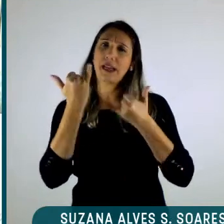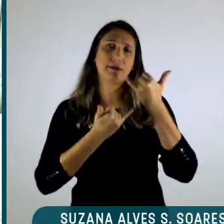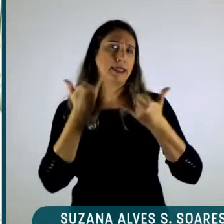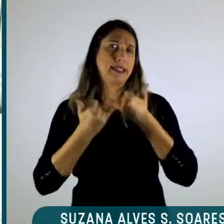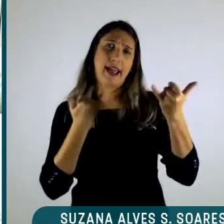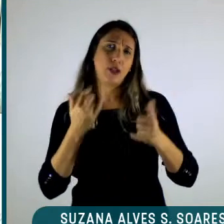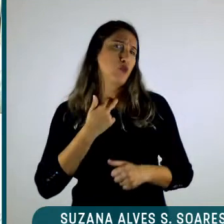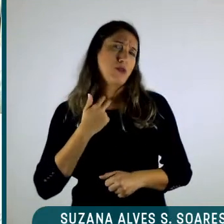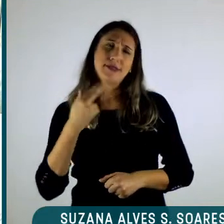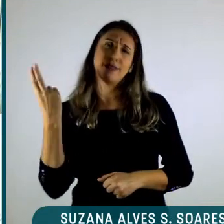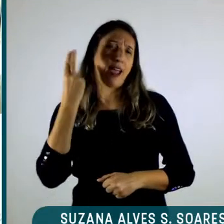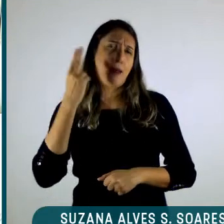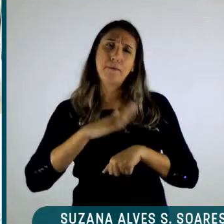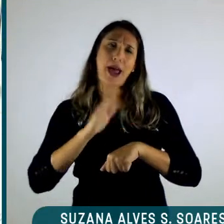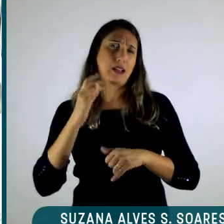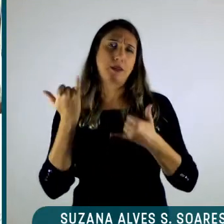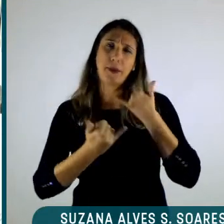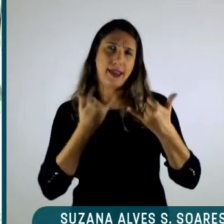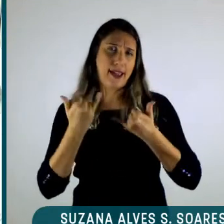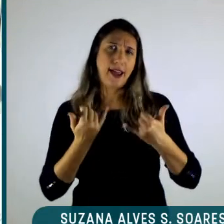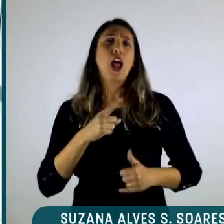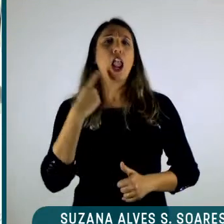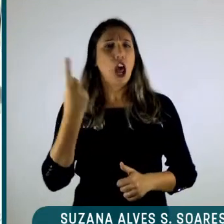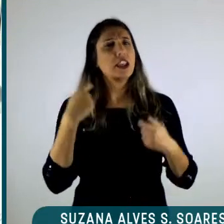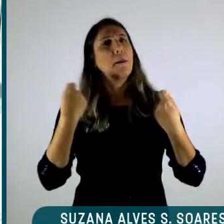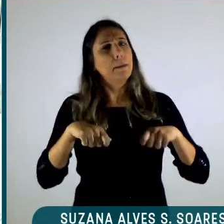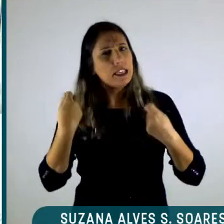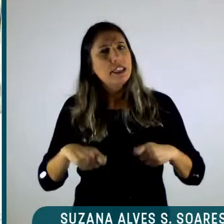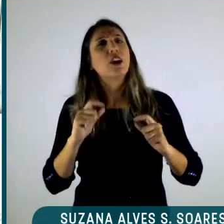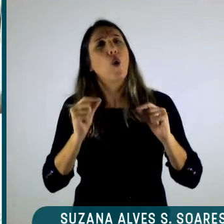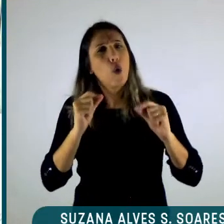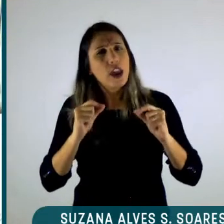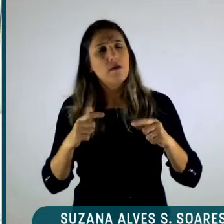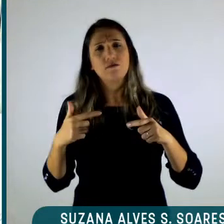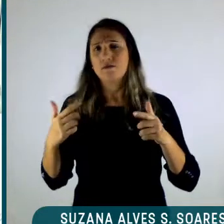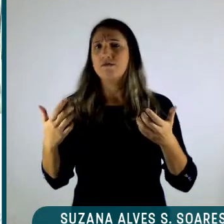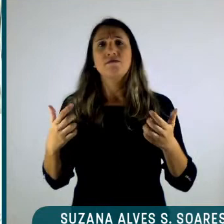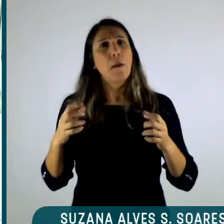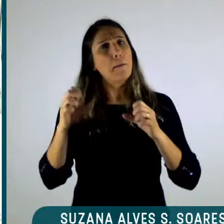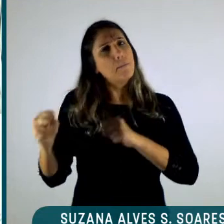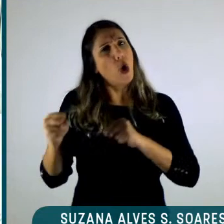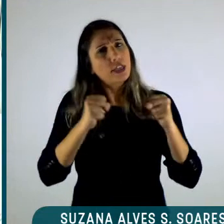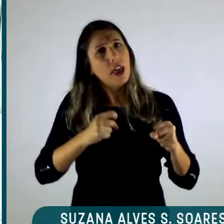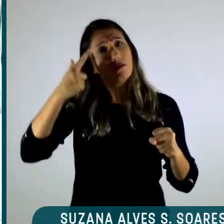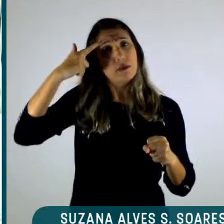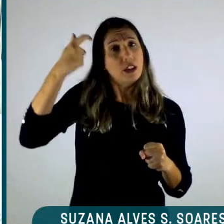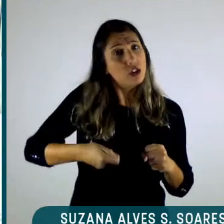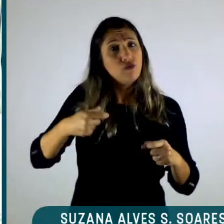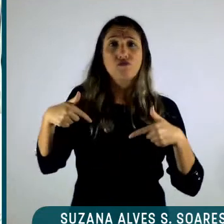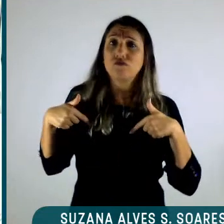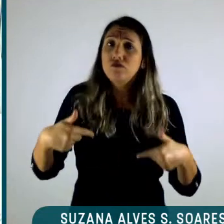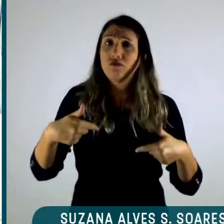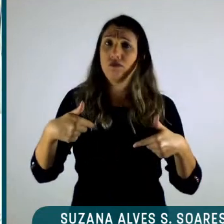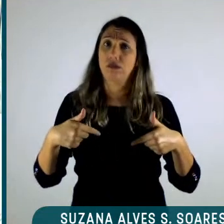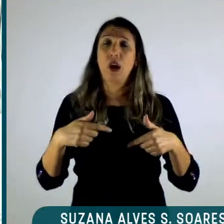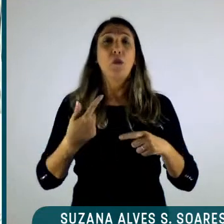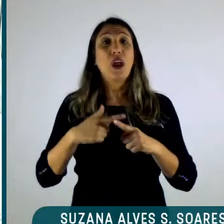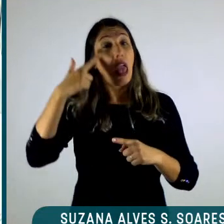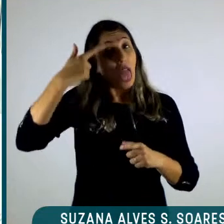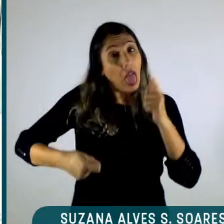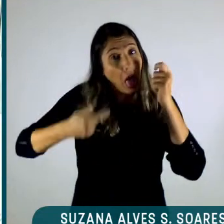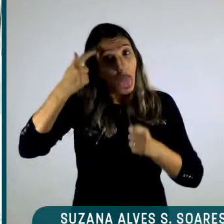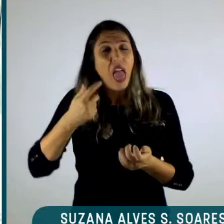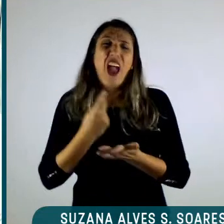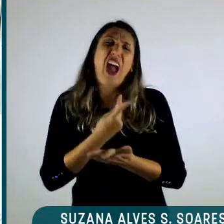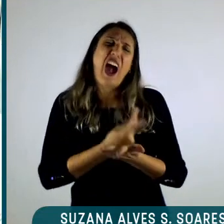no longer be playing around. We've had enough. We have to take on the leash